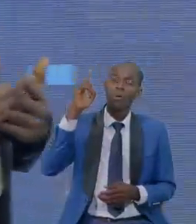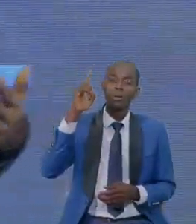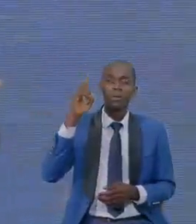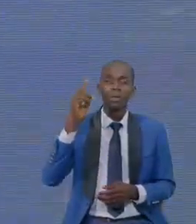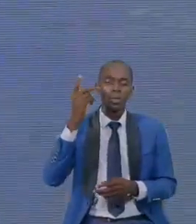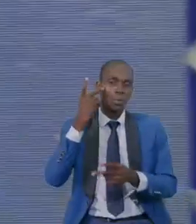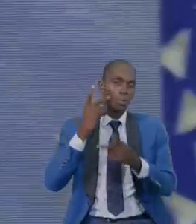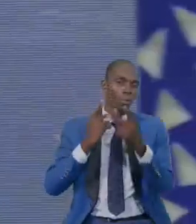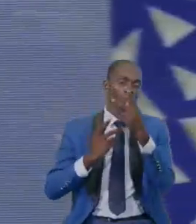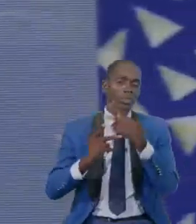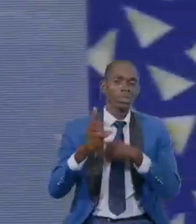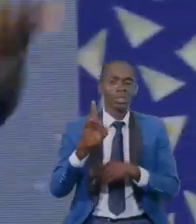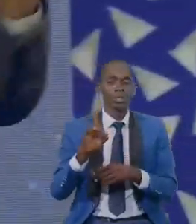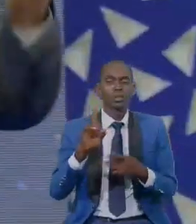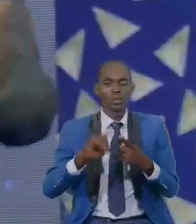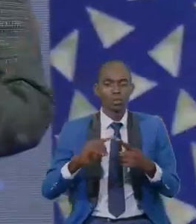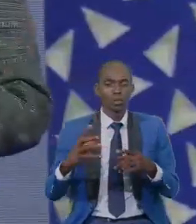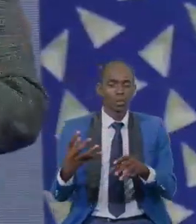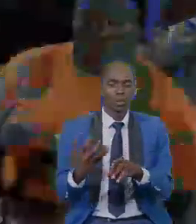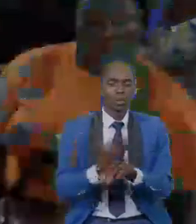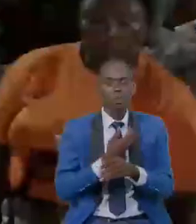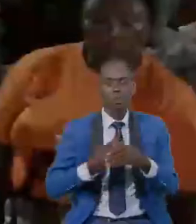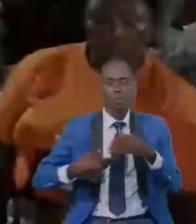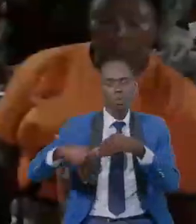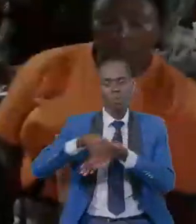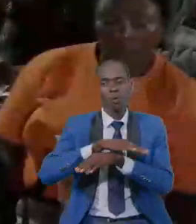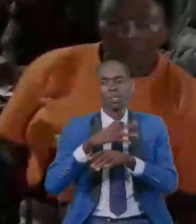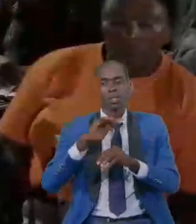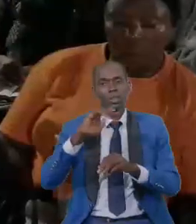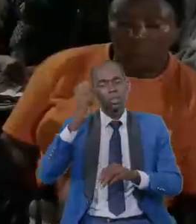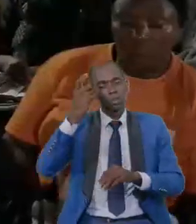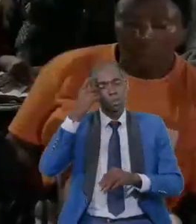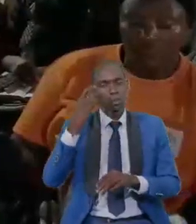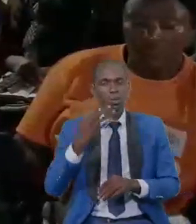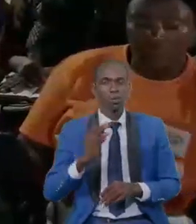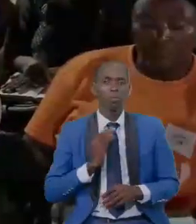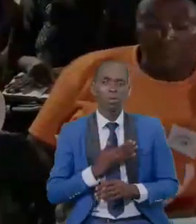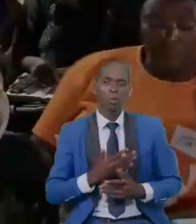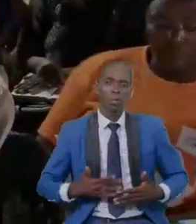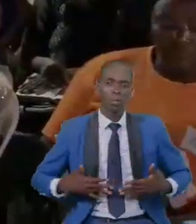take over the government of our lives.